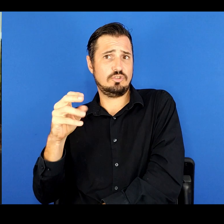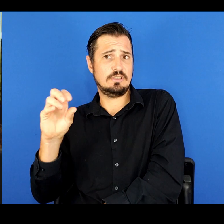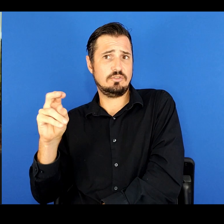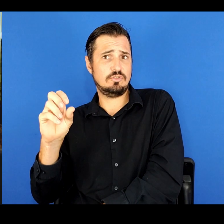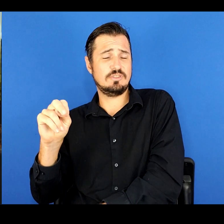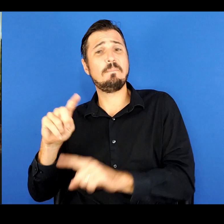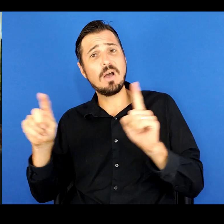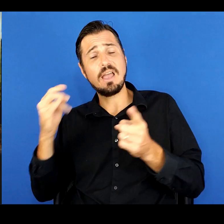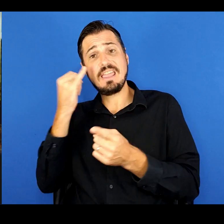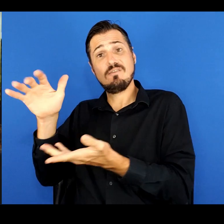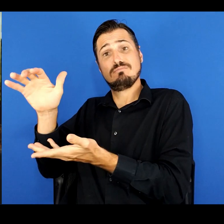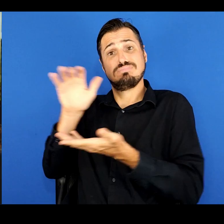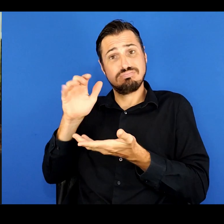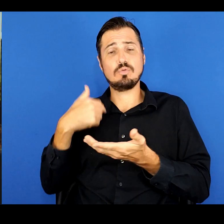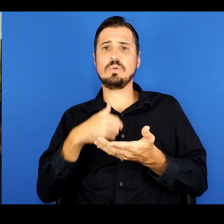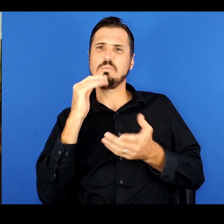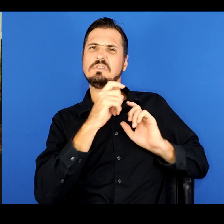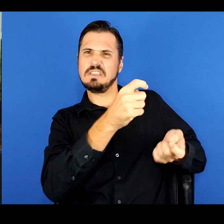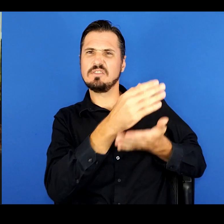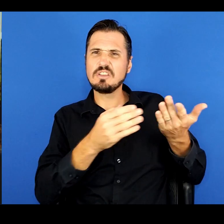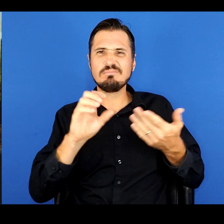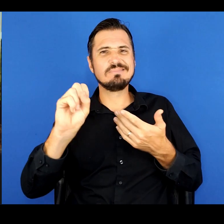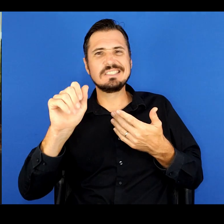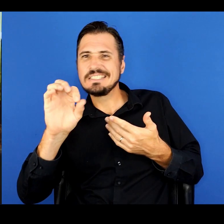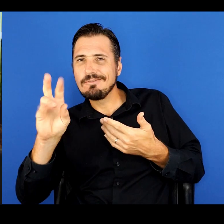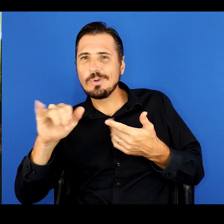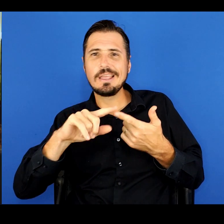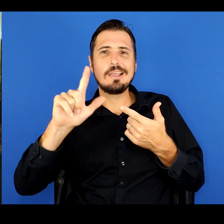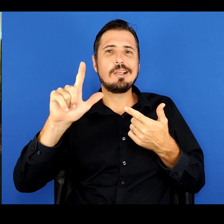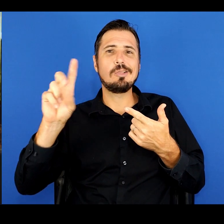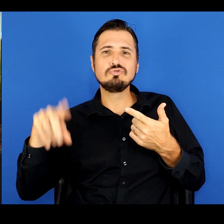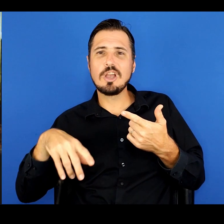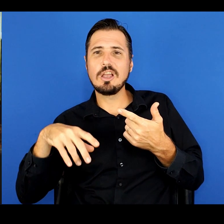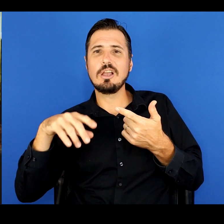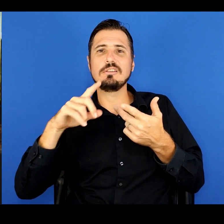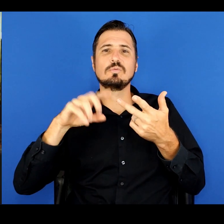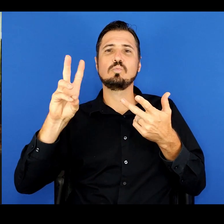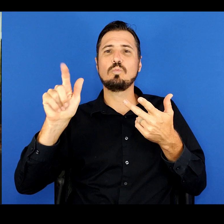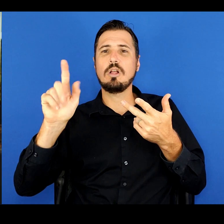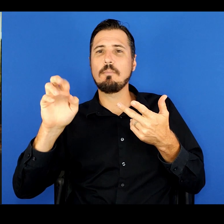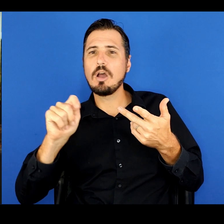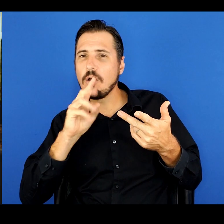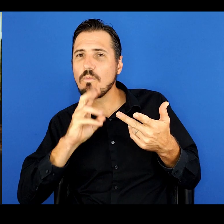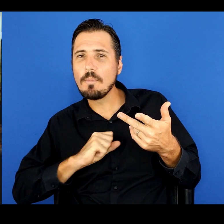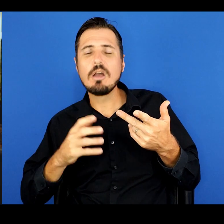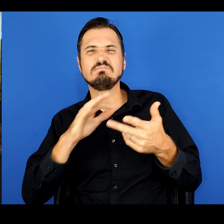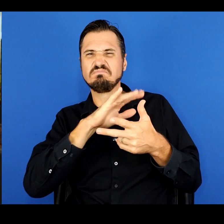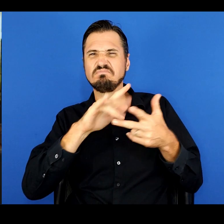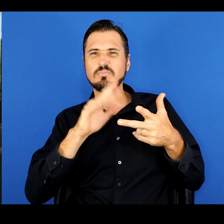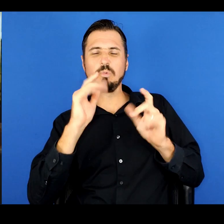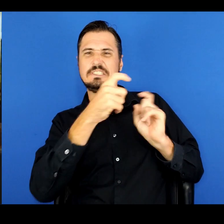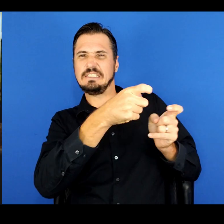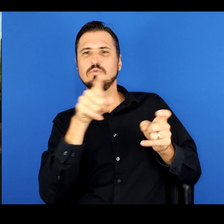pharmacies, Safeway, Long's, and Walmart, will likely receive vaccine directly through the federal pharmacy program.